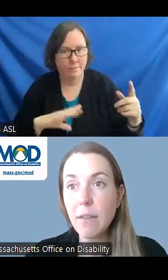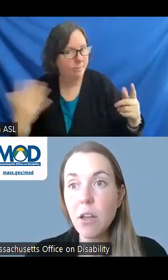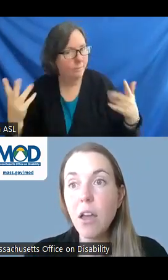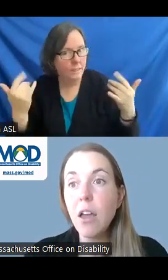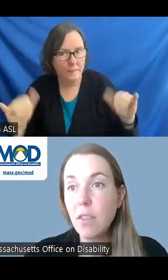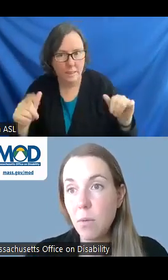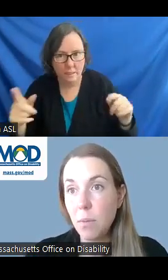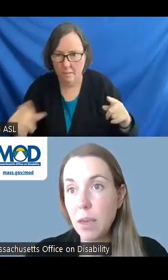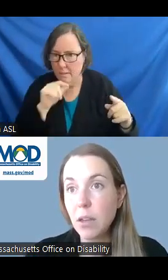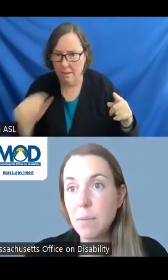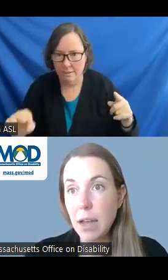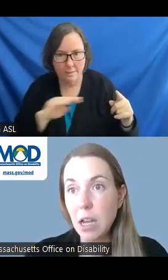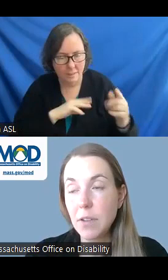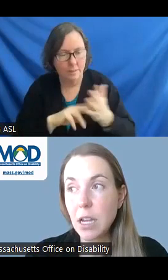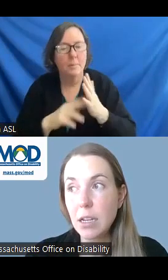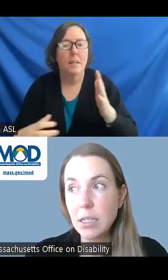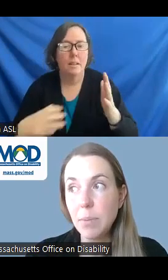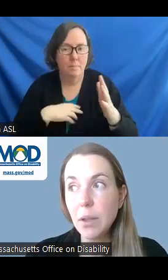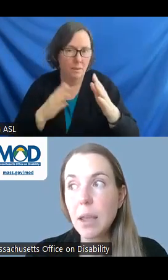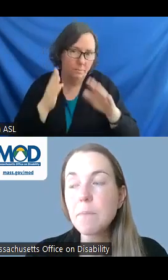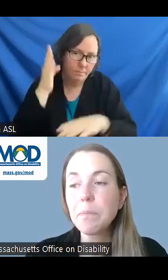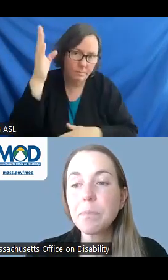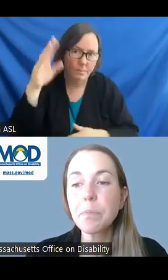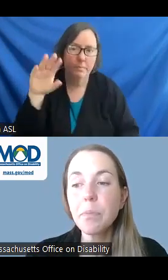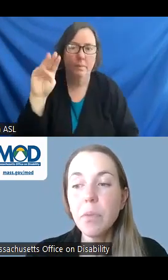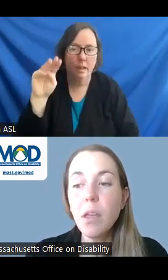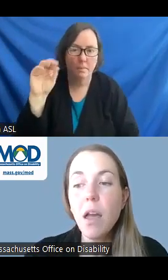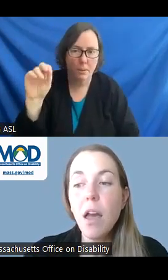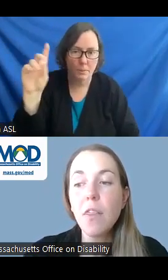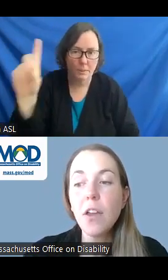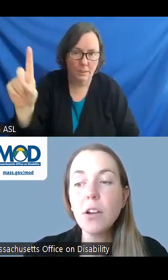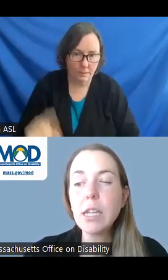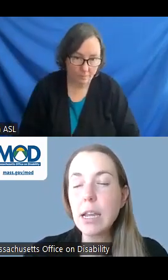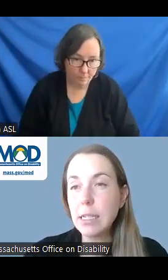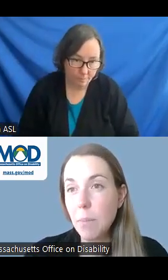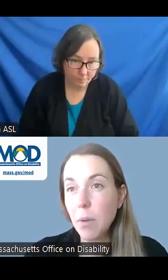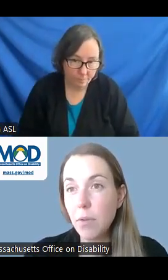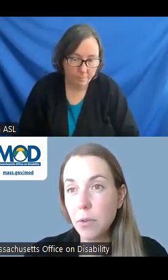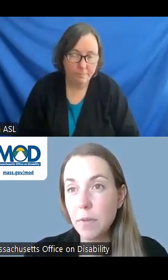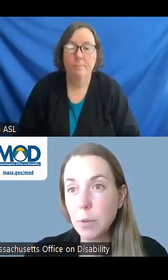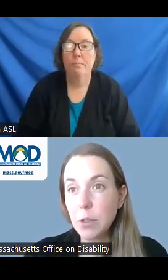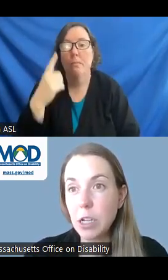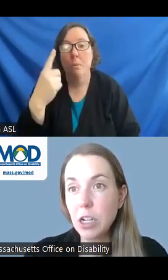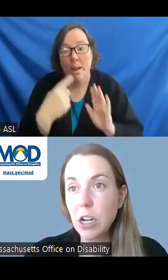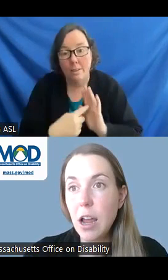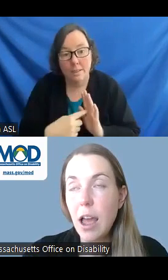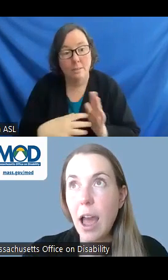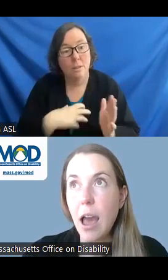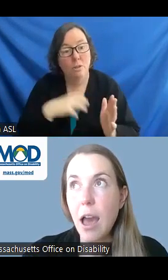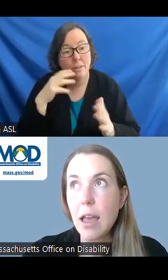secretariat level, they would appeal to Mass Office on Disability. There is an example of a grievance